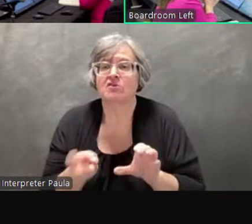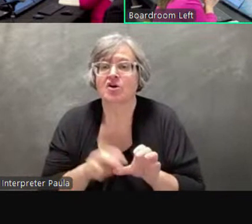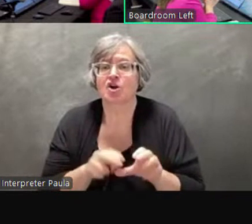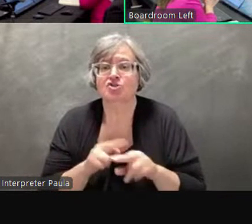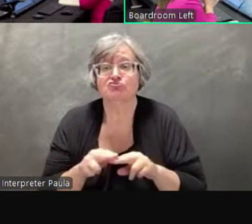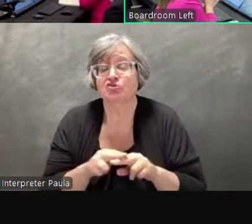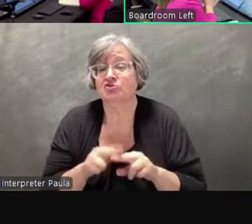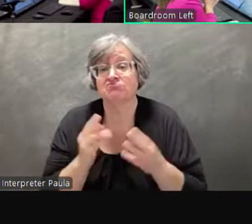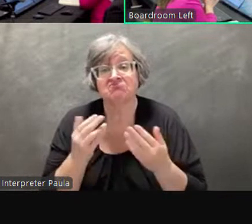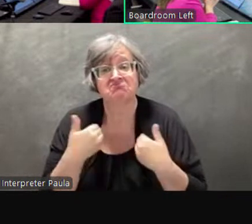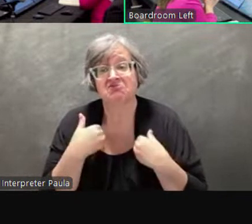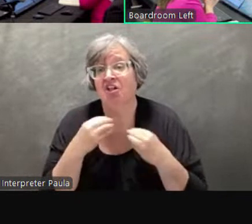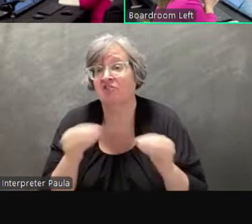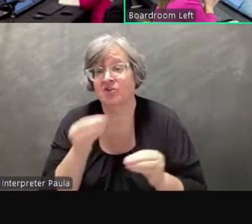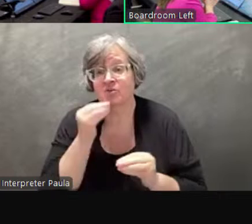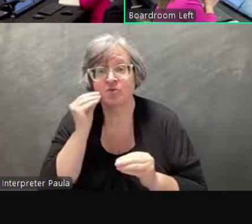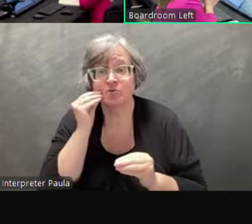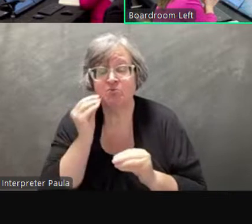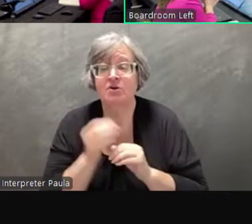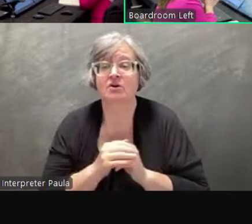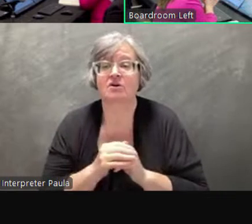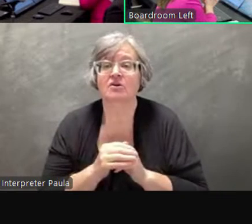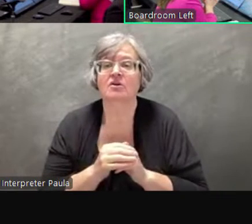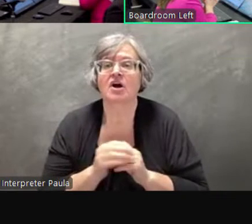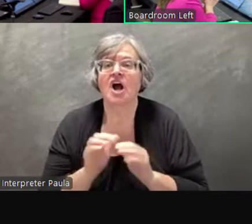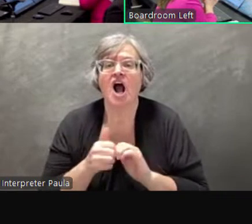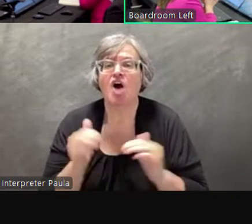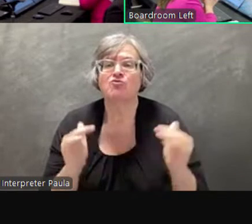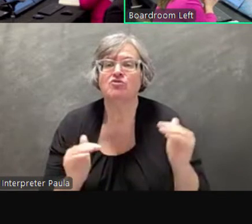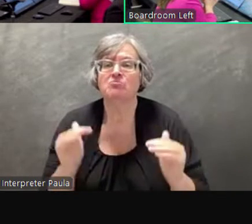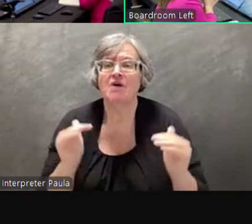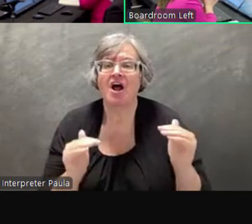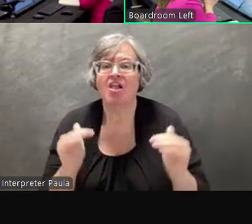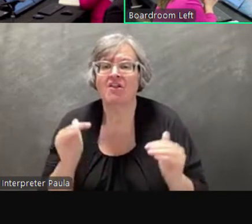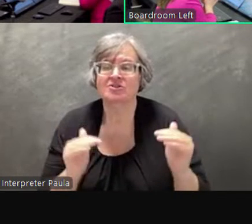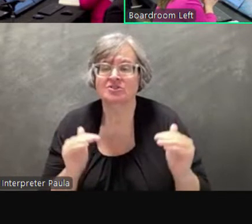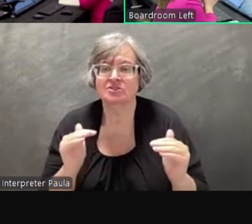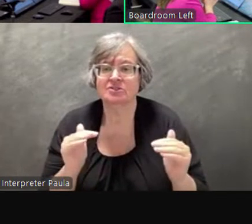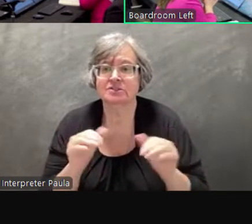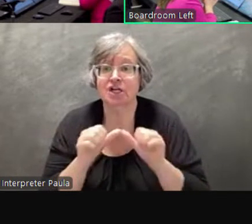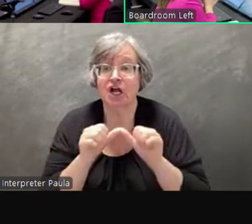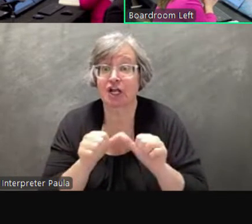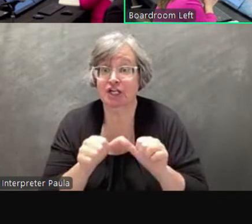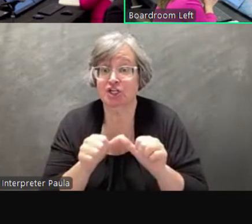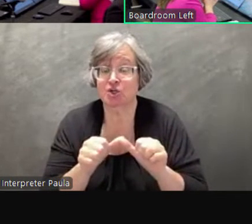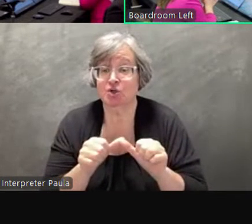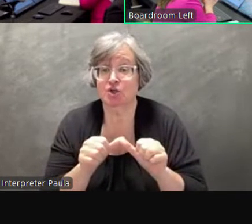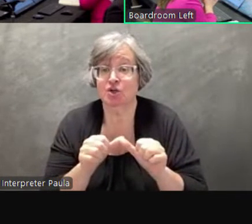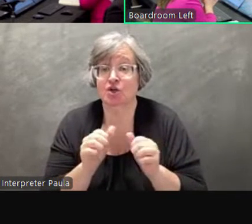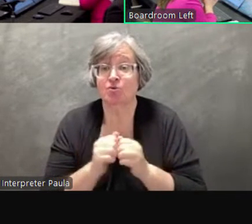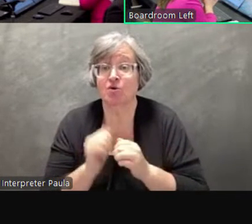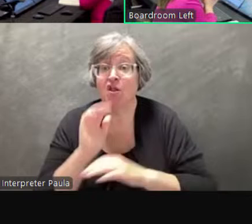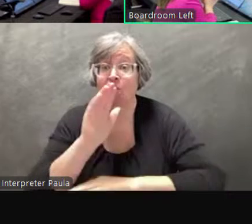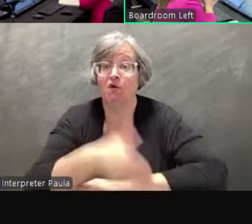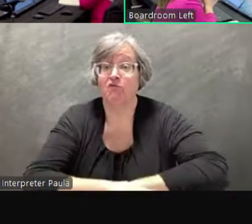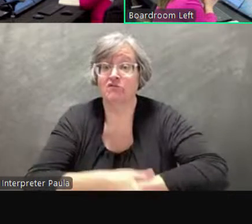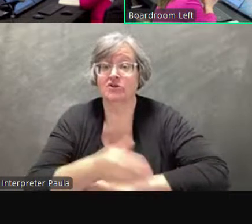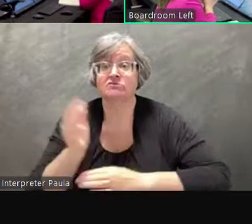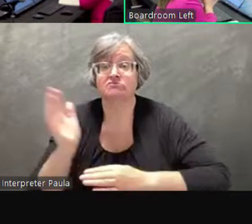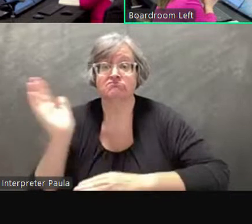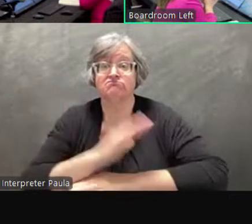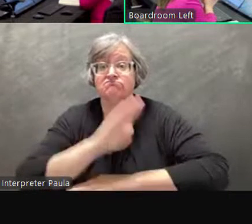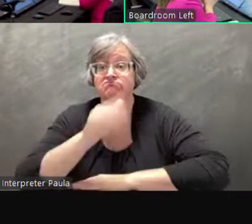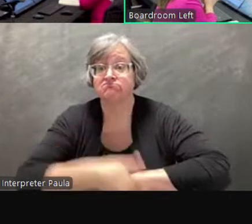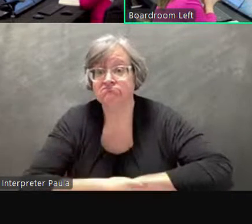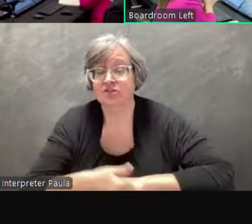have nowhere else to go. How do we balance continuing with a 24-hour